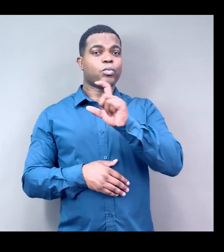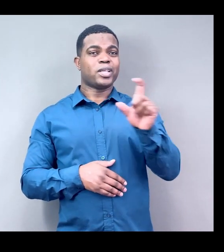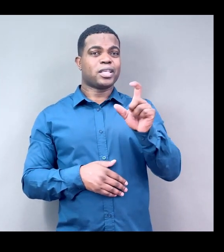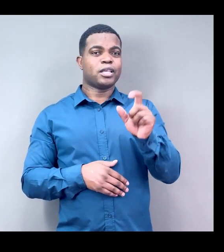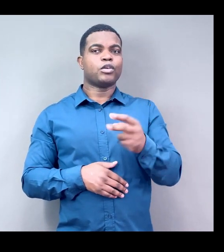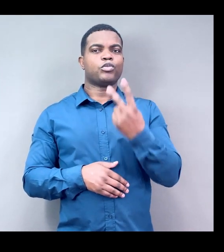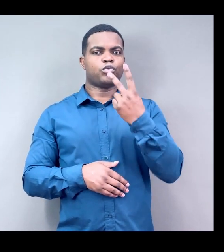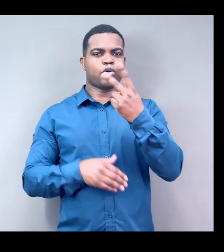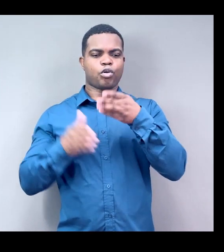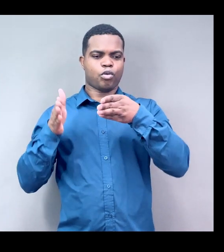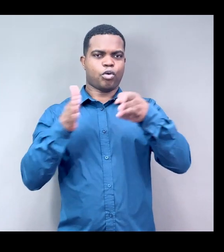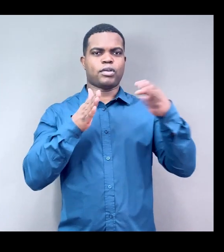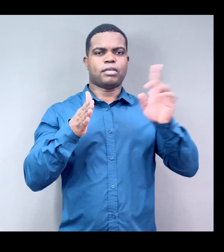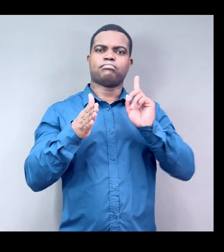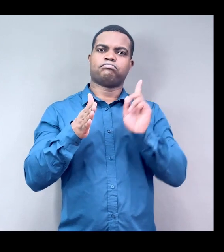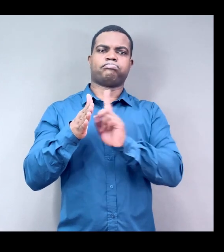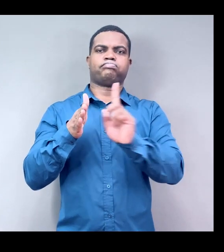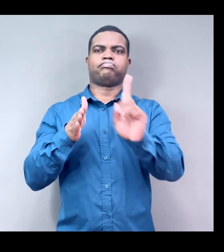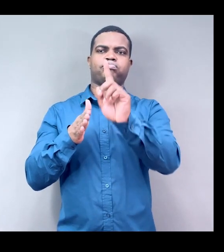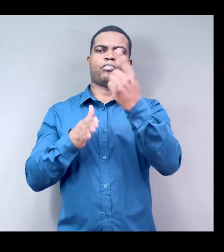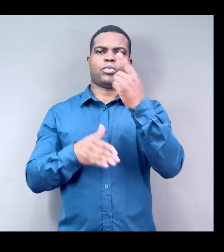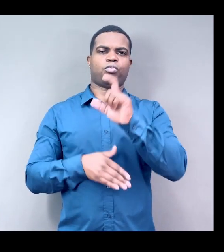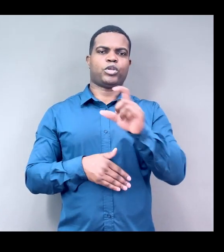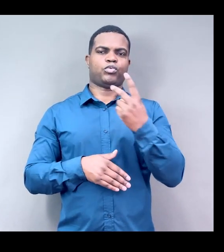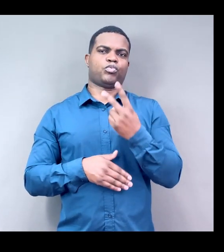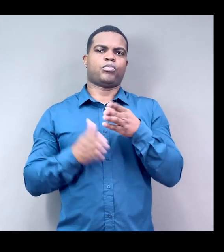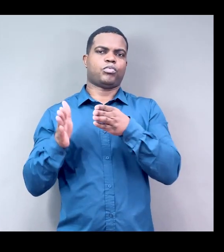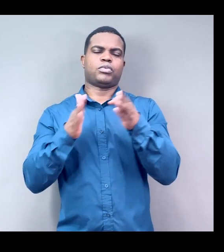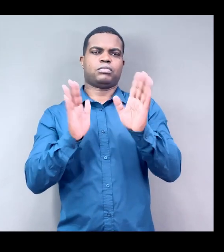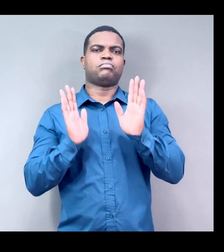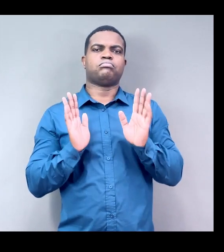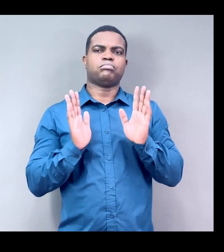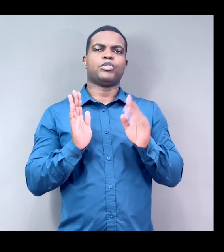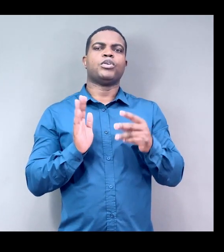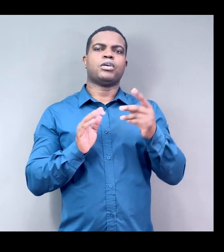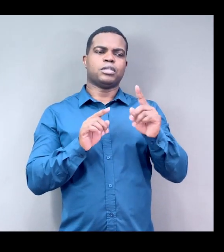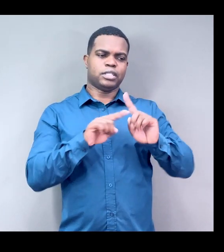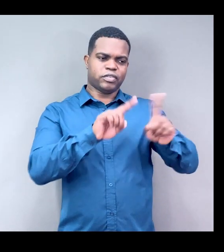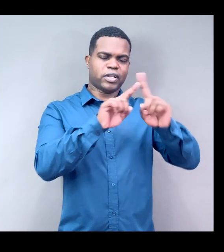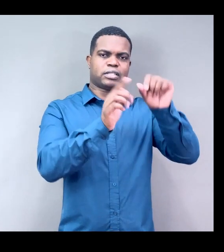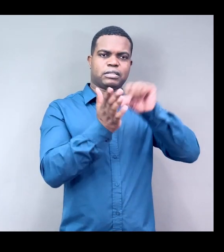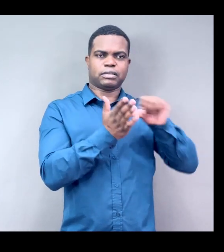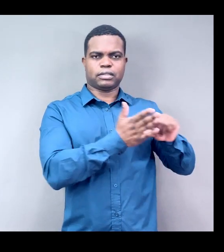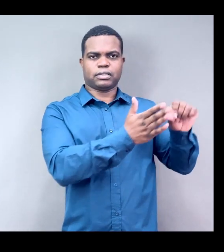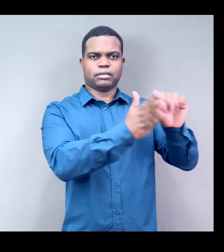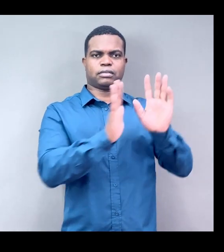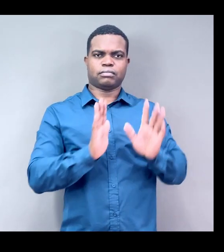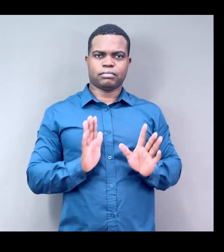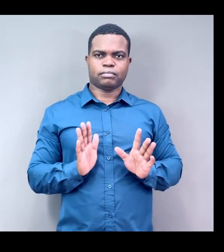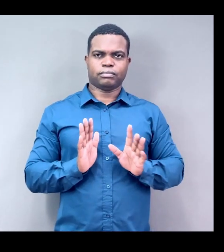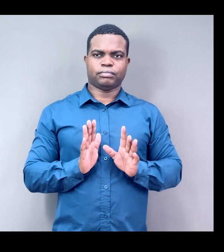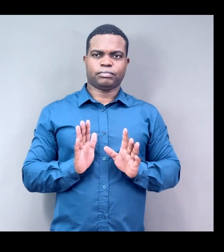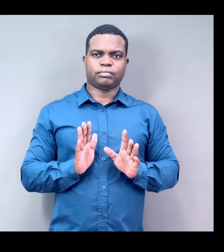have 2 roadworks in a week across